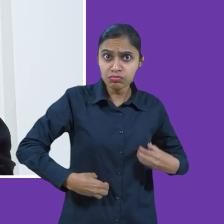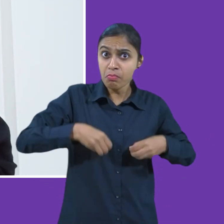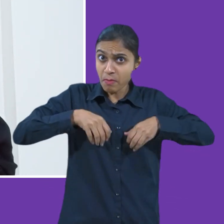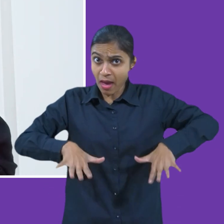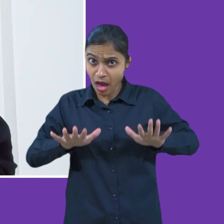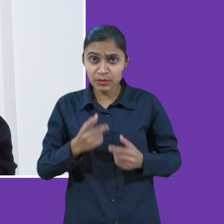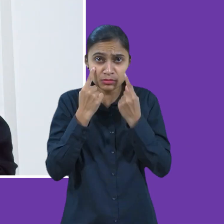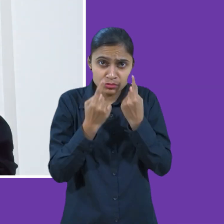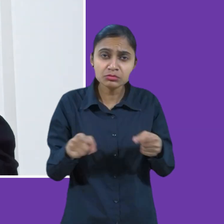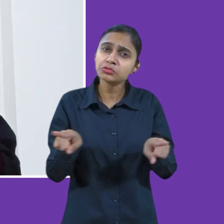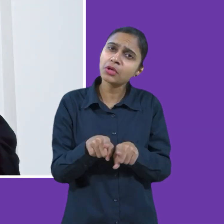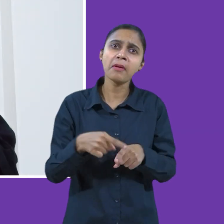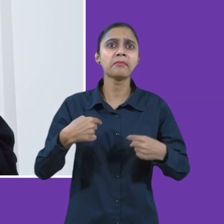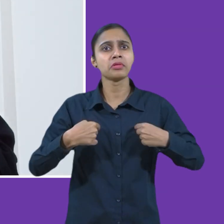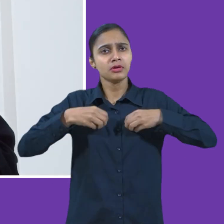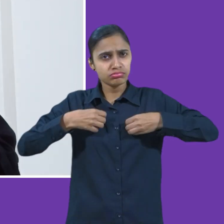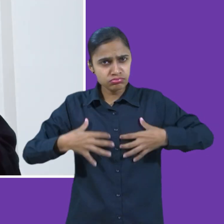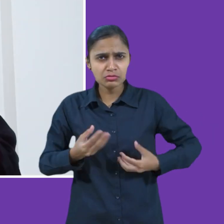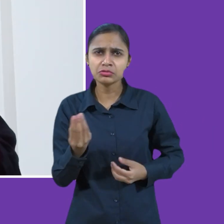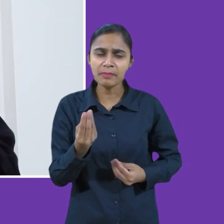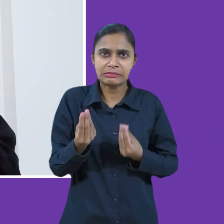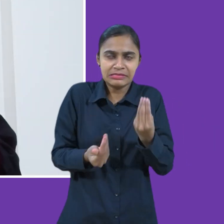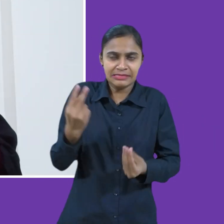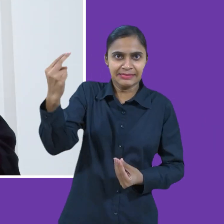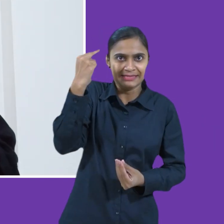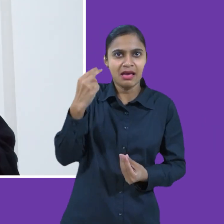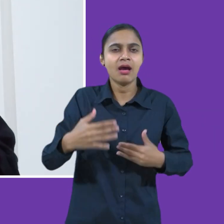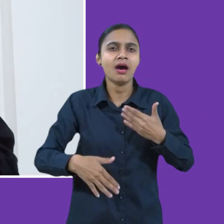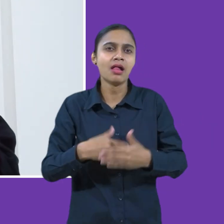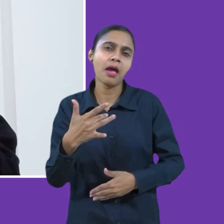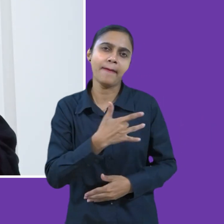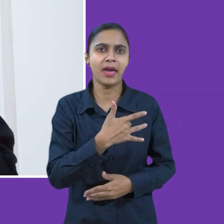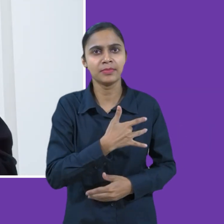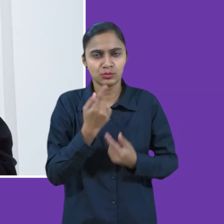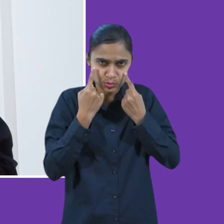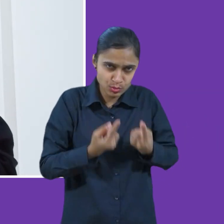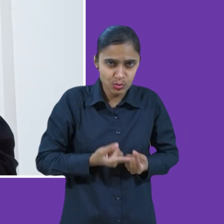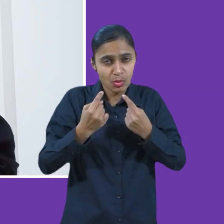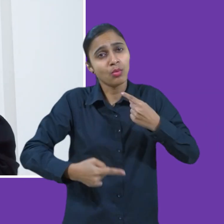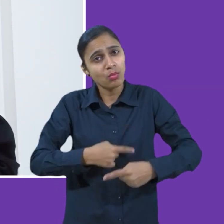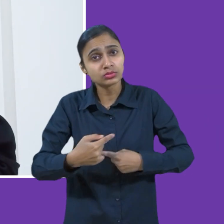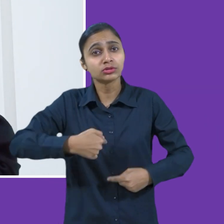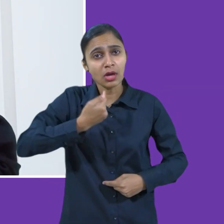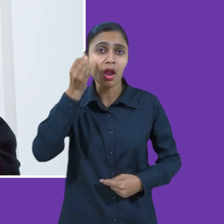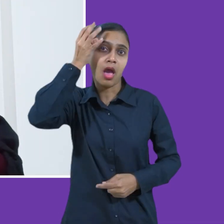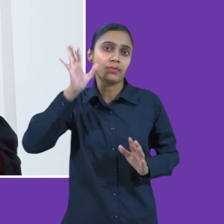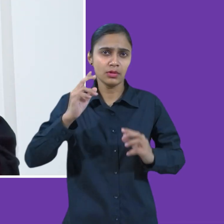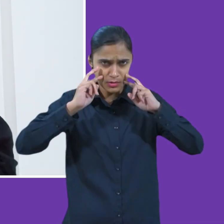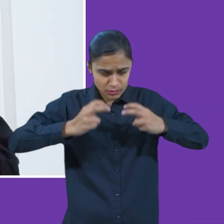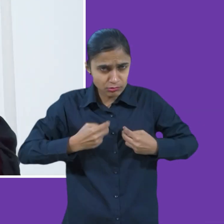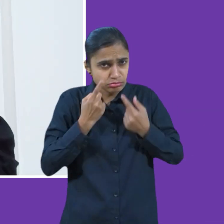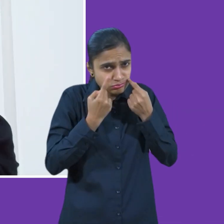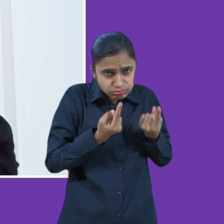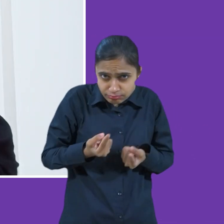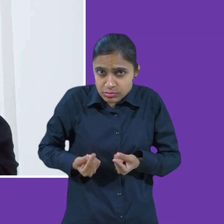became a habit. So if you see, one day I noticed that I had some like some light white patch was coming in some parts of my body, one part of my